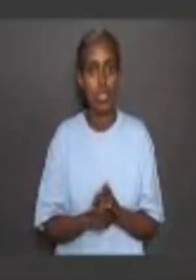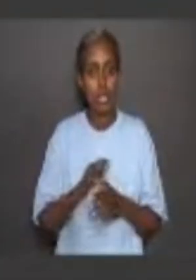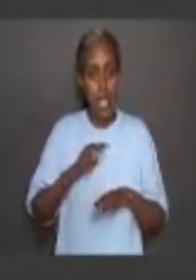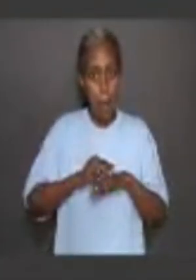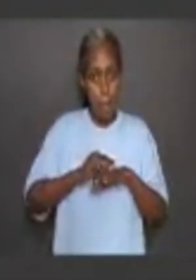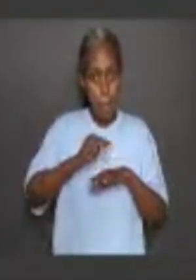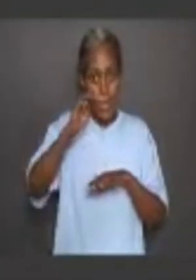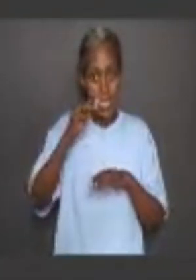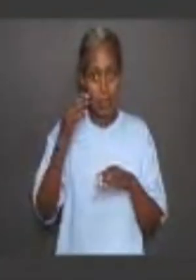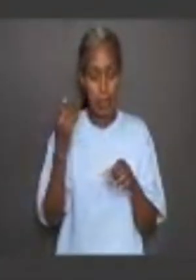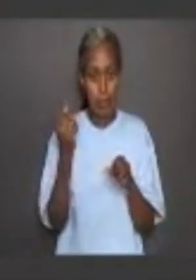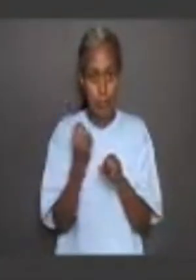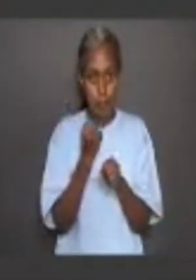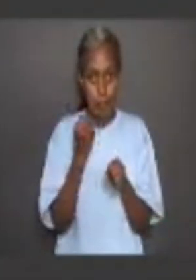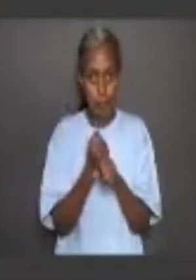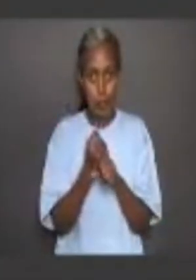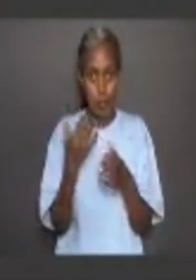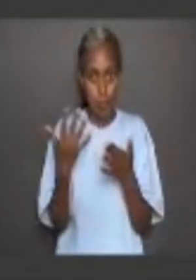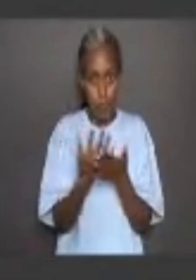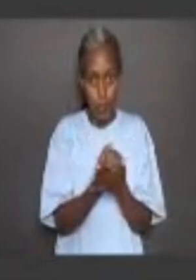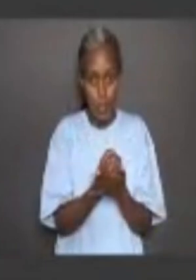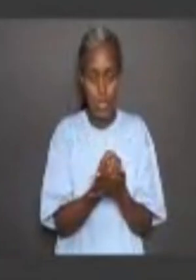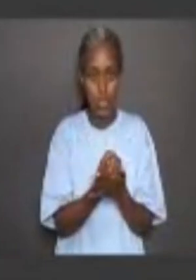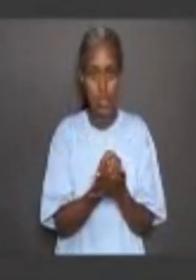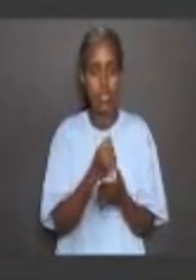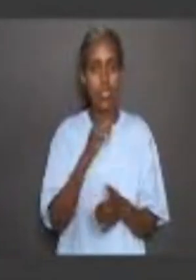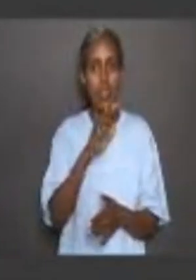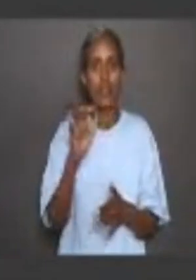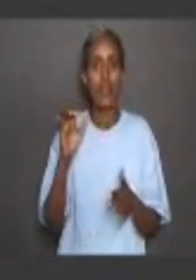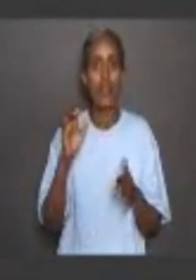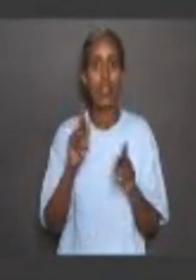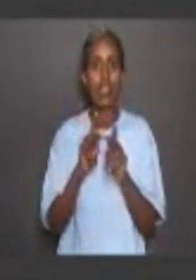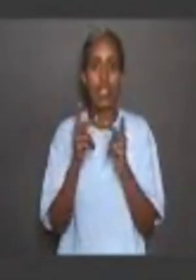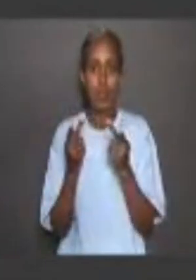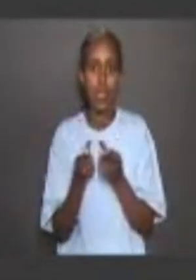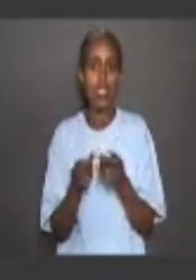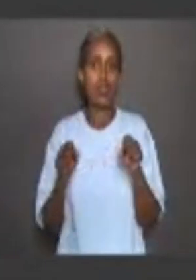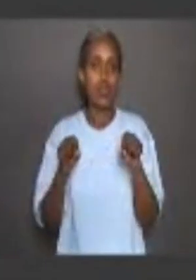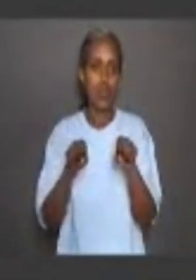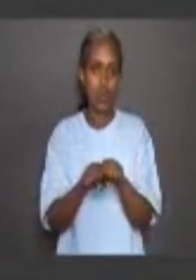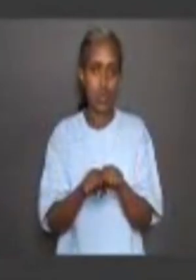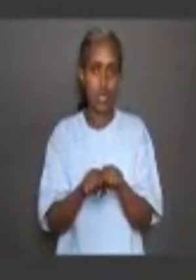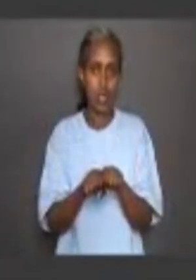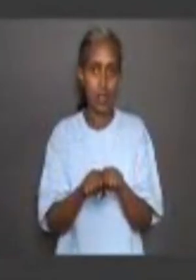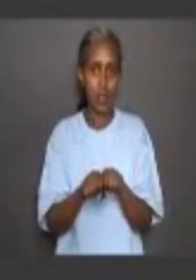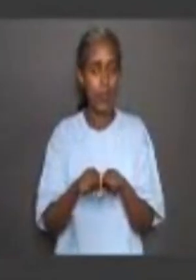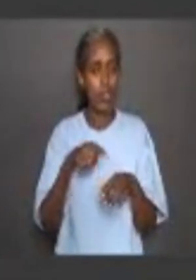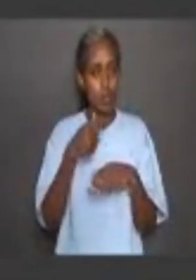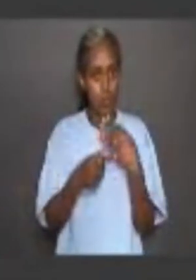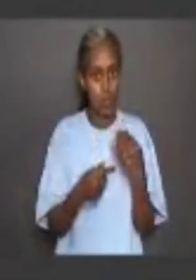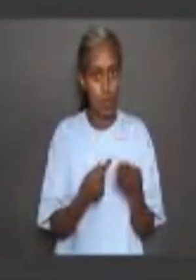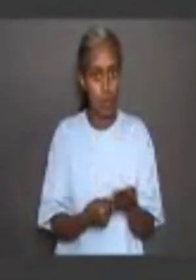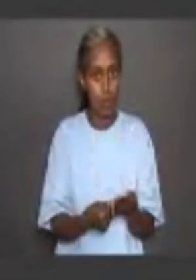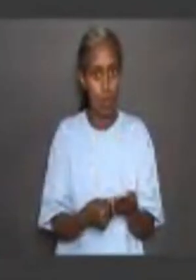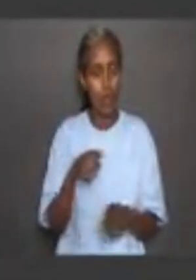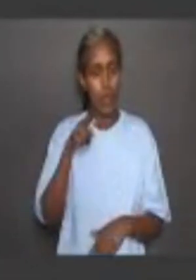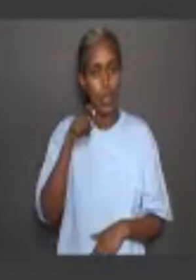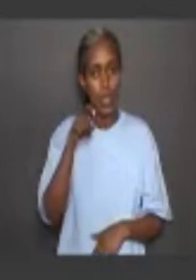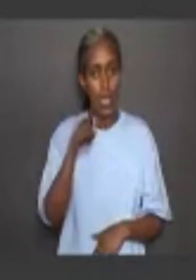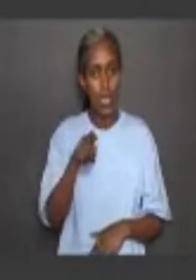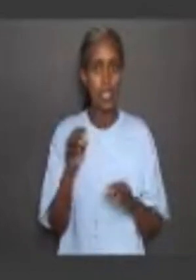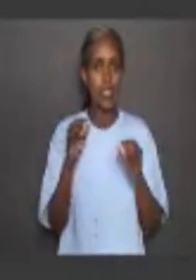The maximum possible production is 500 pairs of shoes.